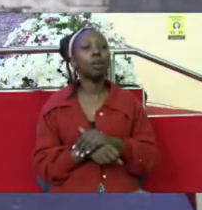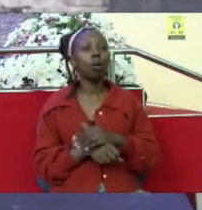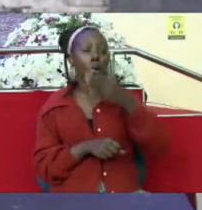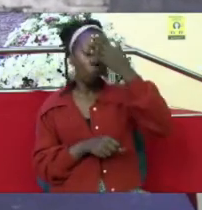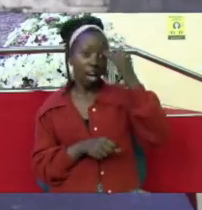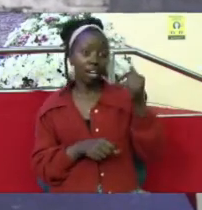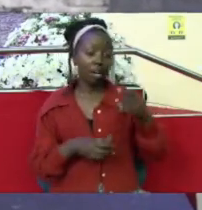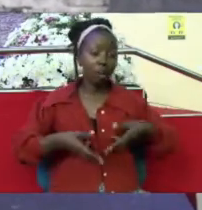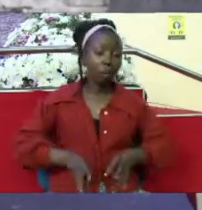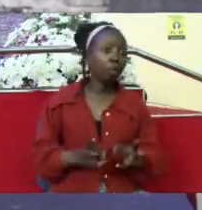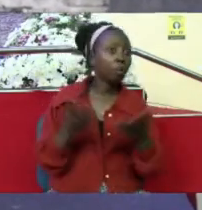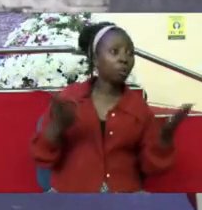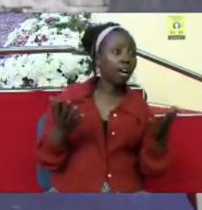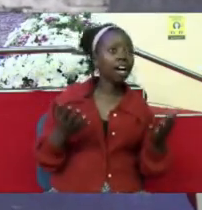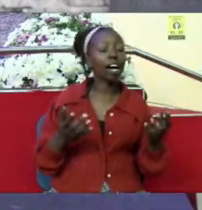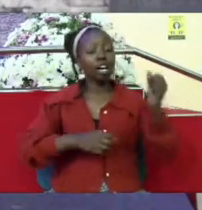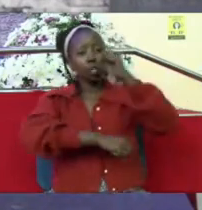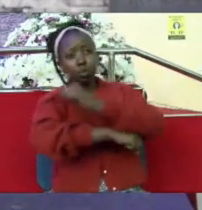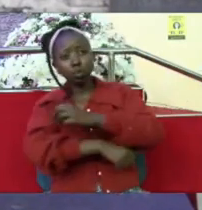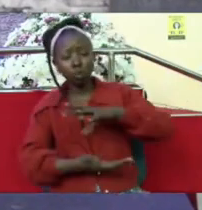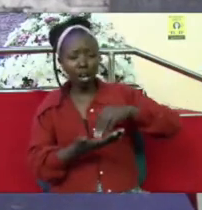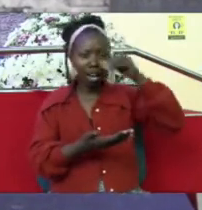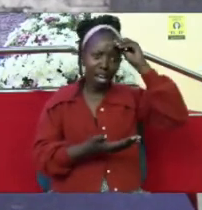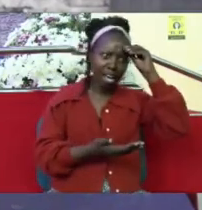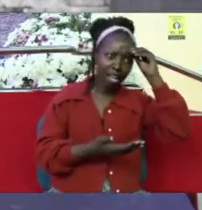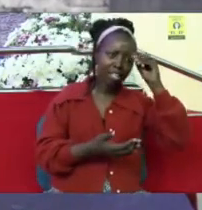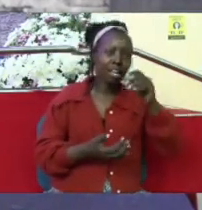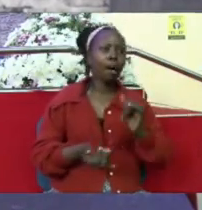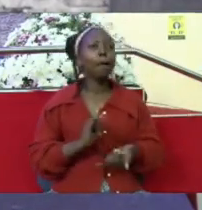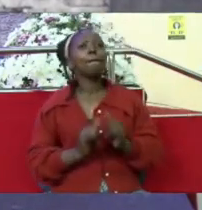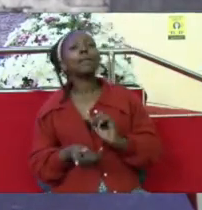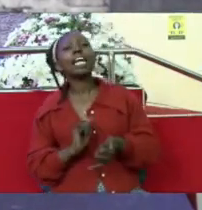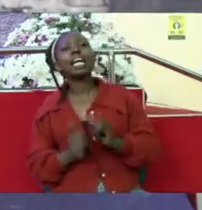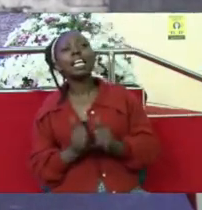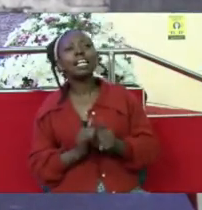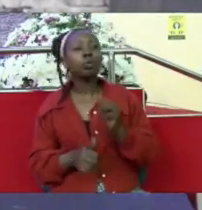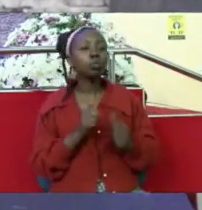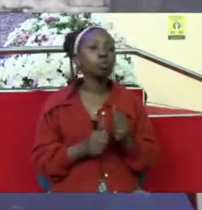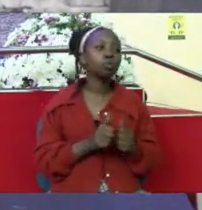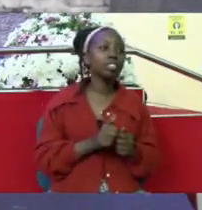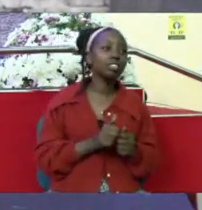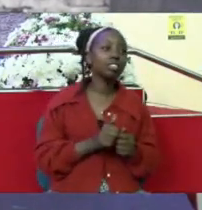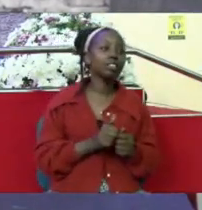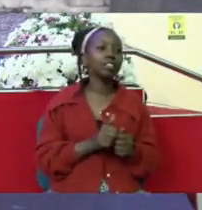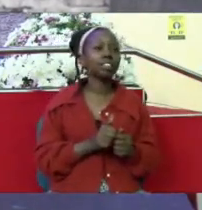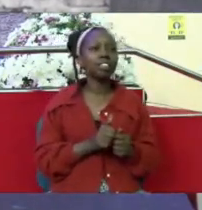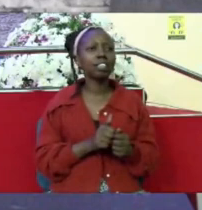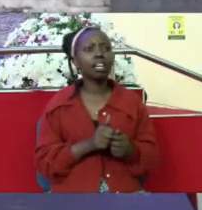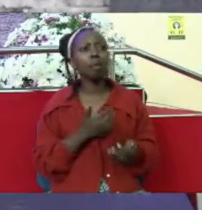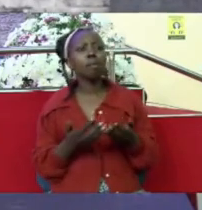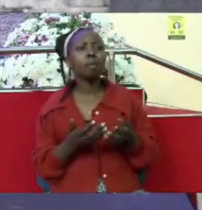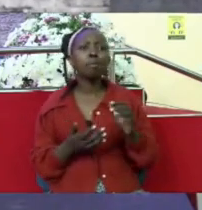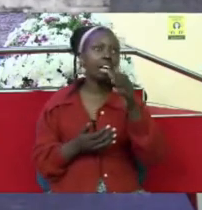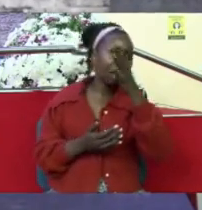where shule alisomea, born and michezo alicheza na wasichana wengine na vijana wale wengine. The games they played. Urongo alidanganyana. All